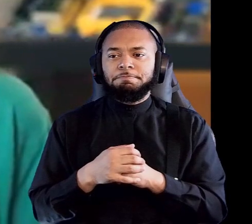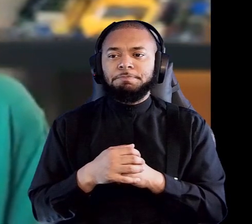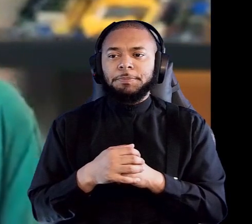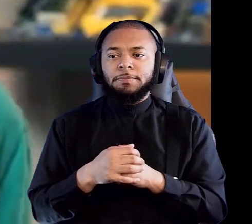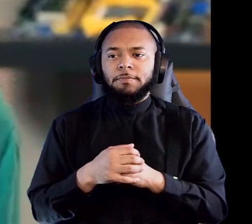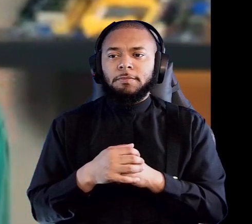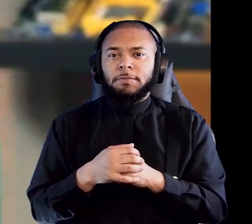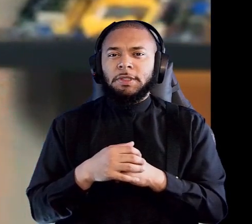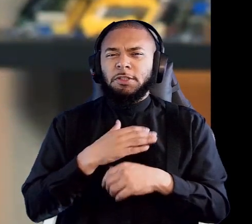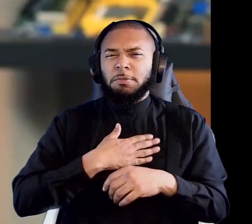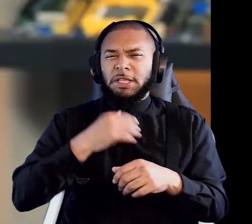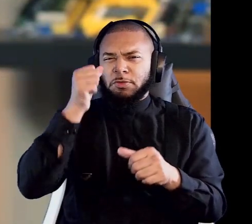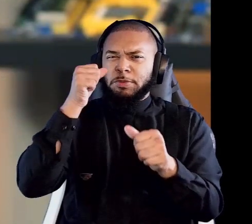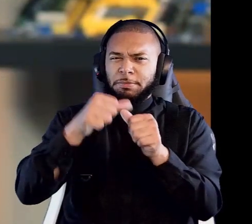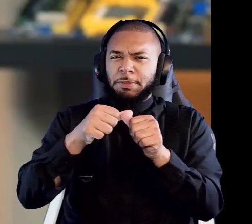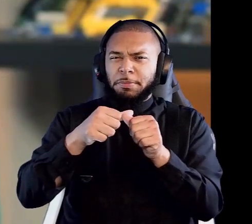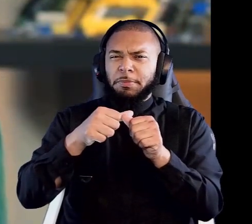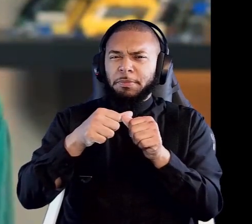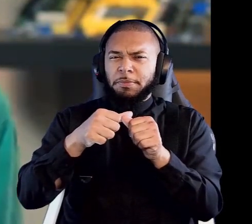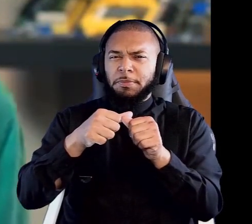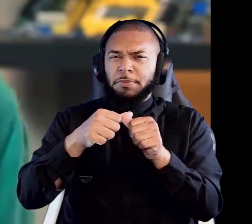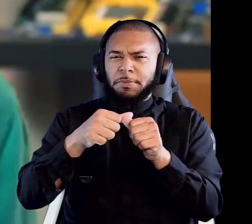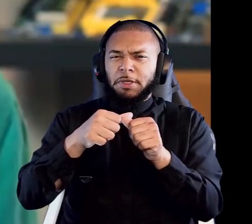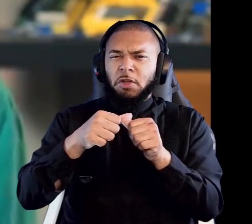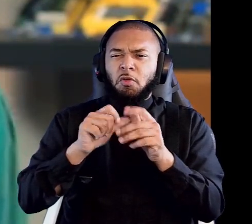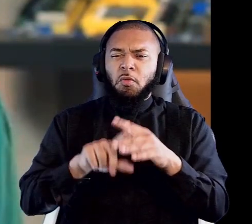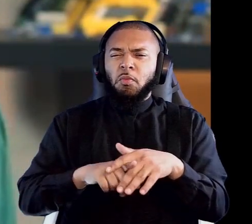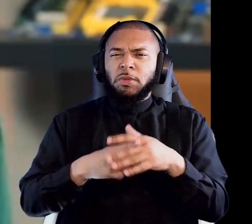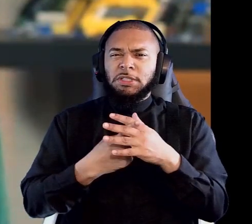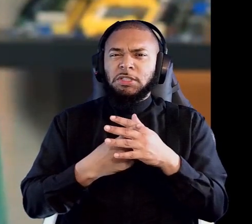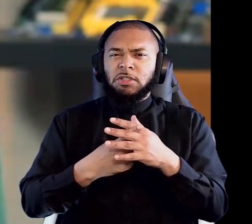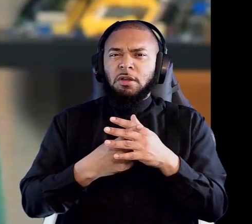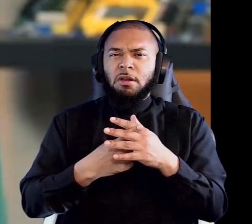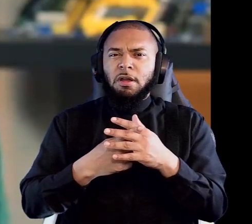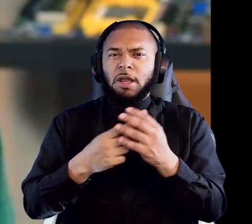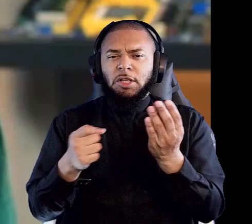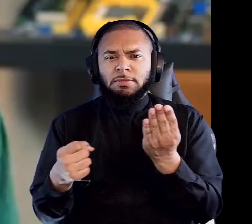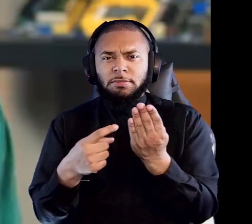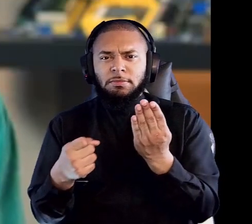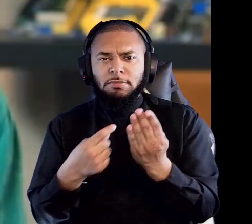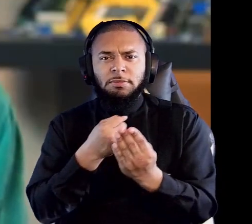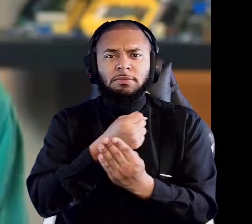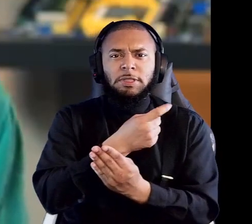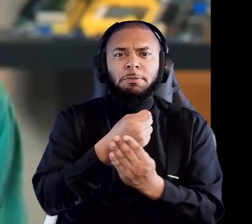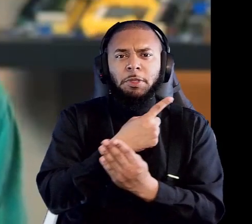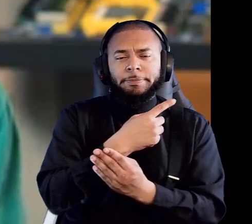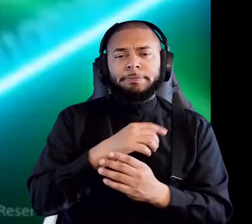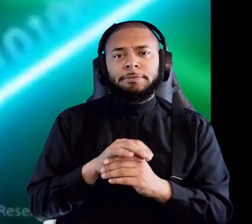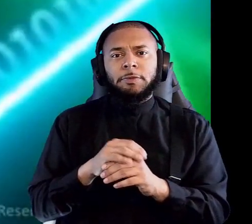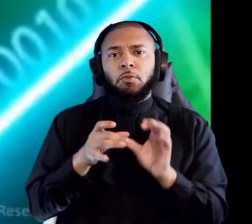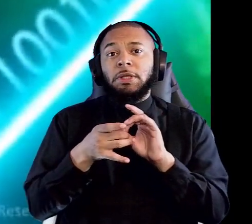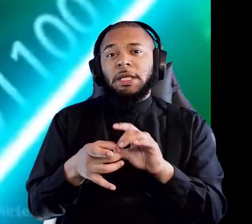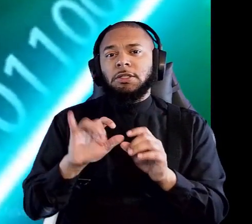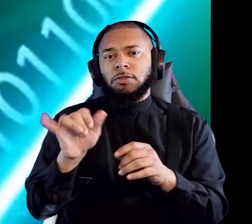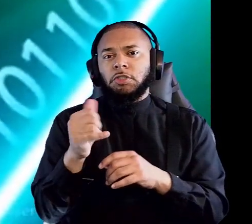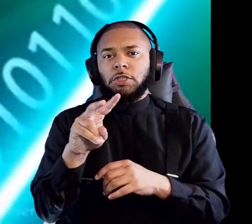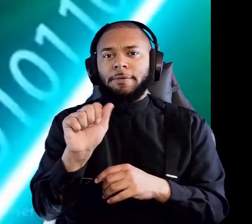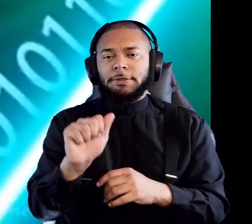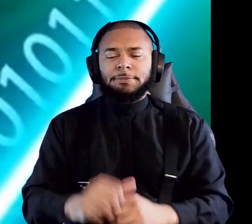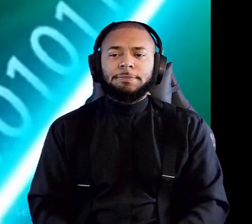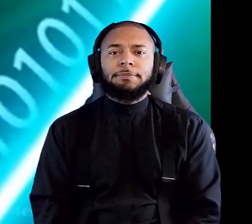So just keep those things in mind as we start working on input and output in Java.